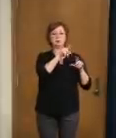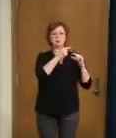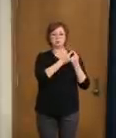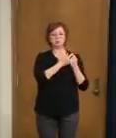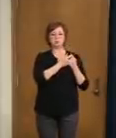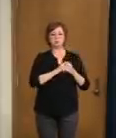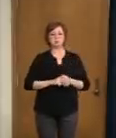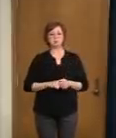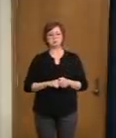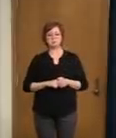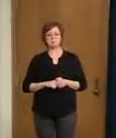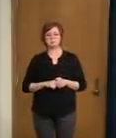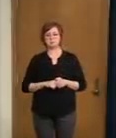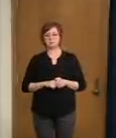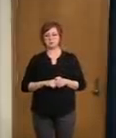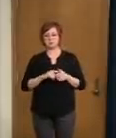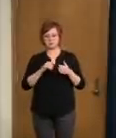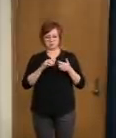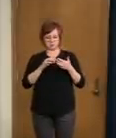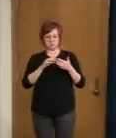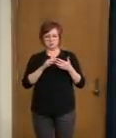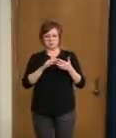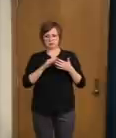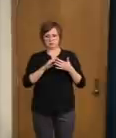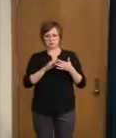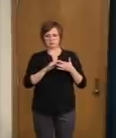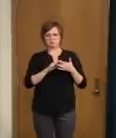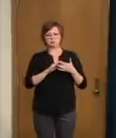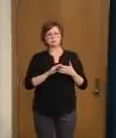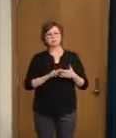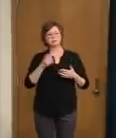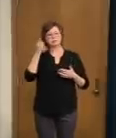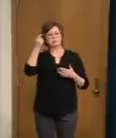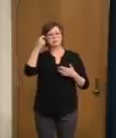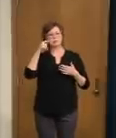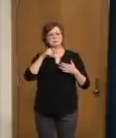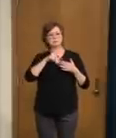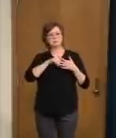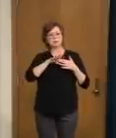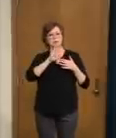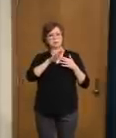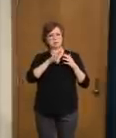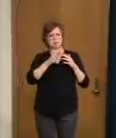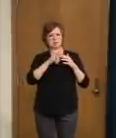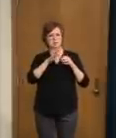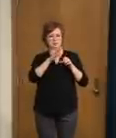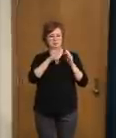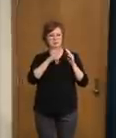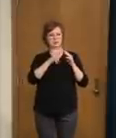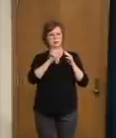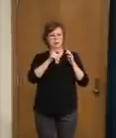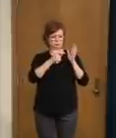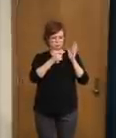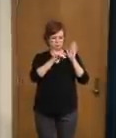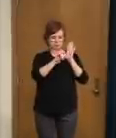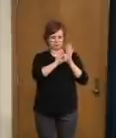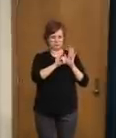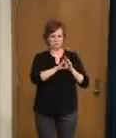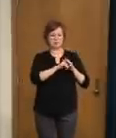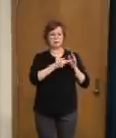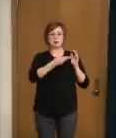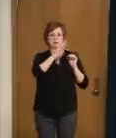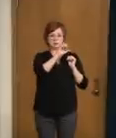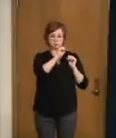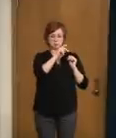areas. Localized rollout is determined through a combination of risk criteria for priority populations, logistical factors,